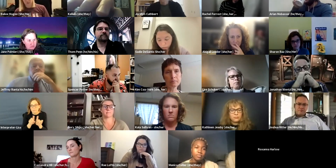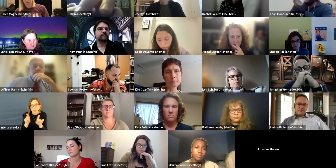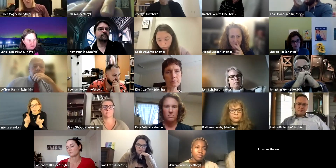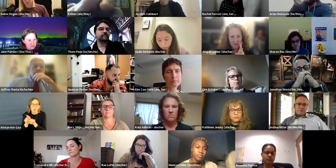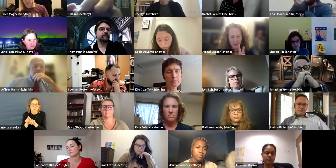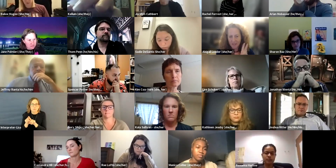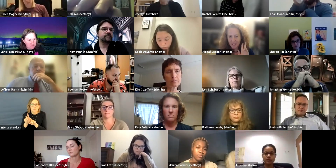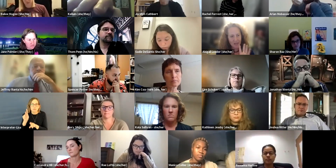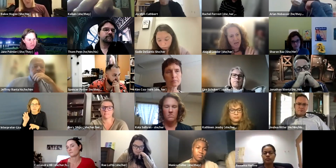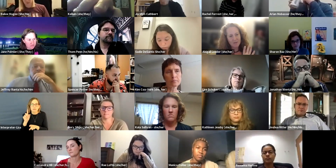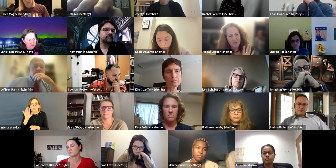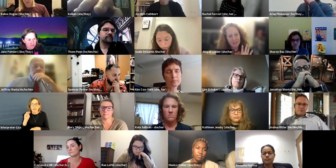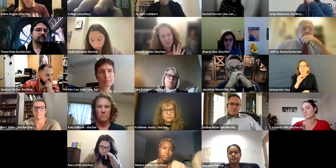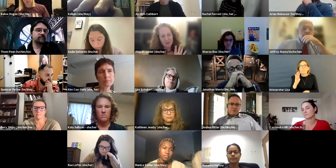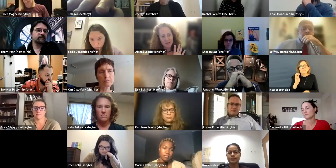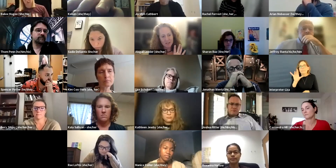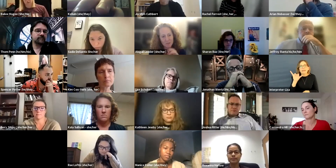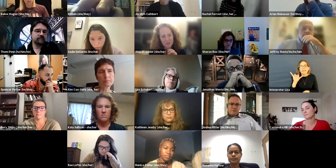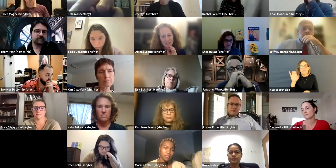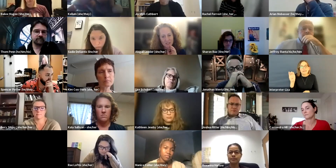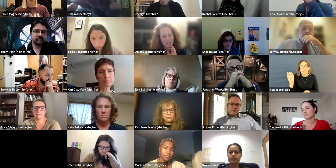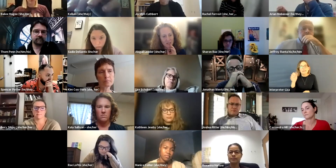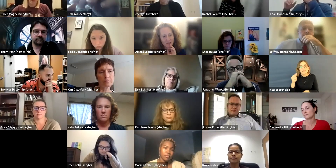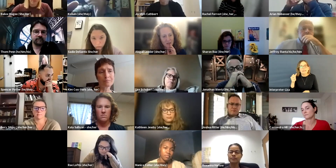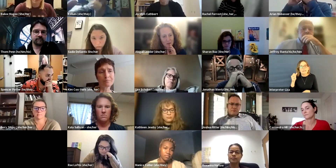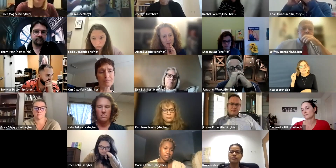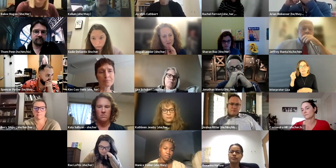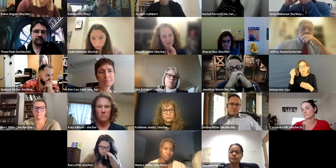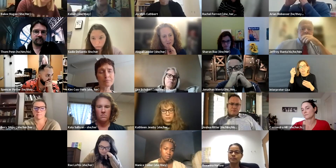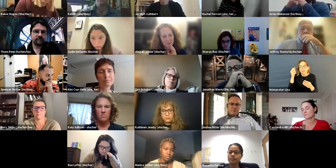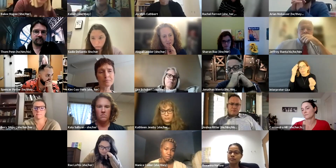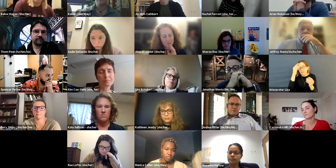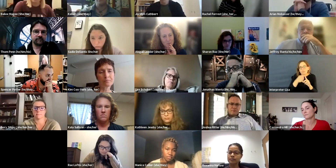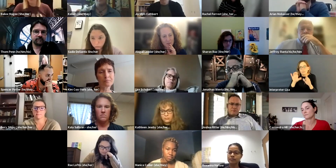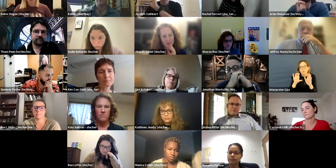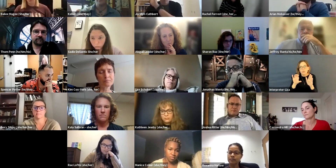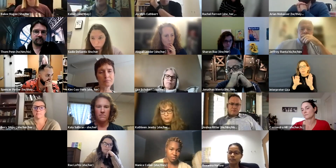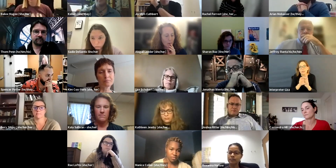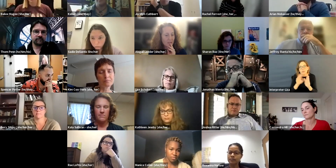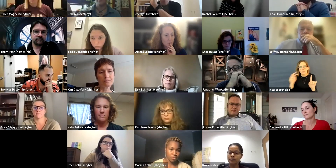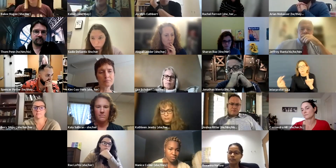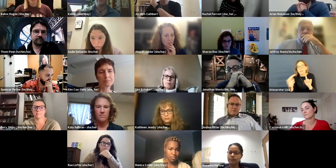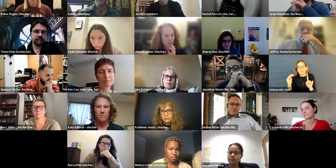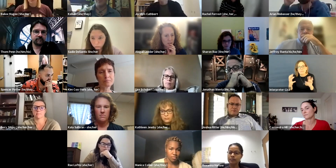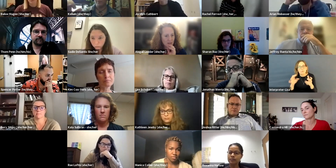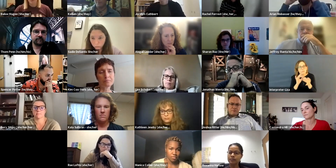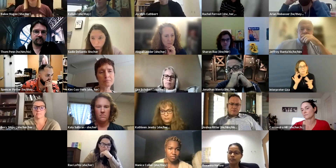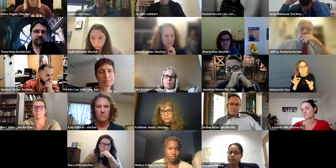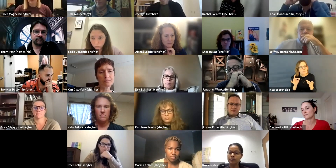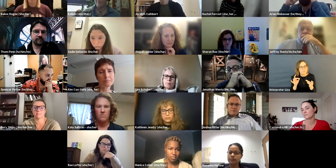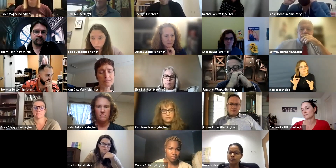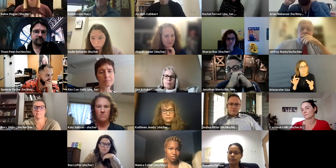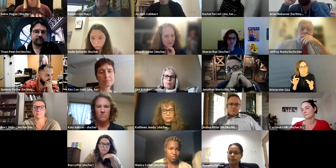Kellum and Bailey, any reflections from your character's perspective that you want to speak to? Like, might you learn